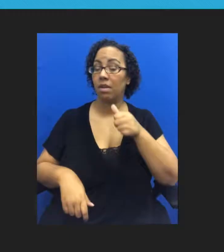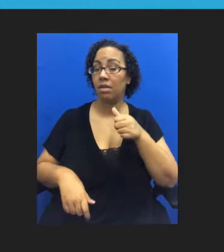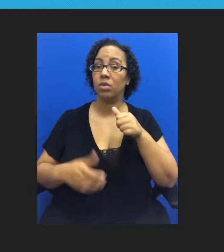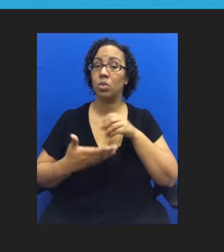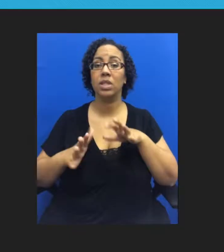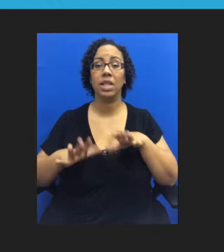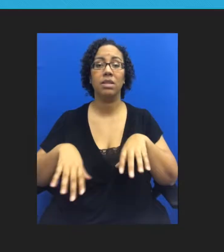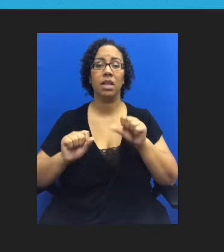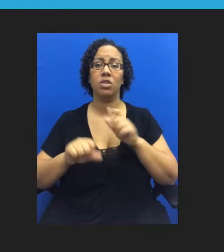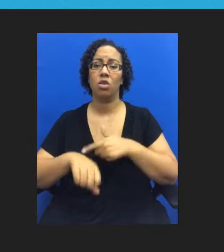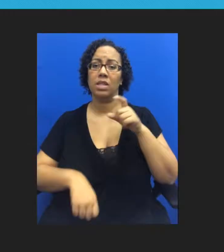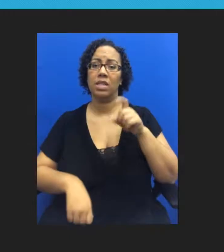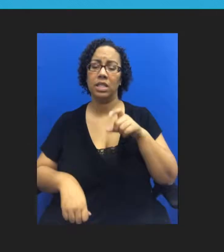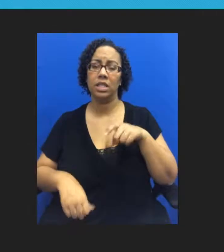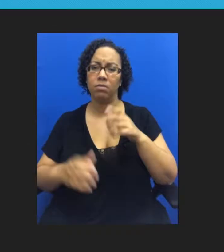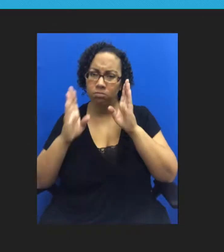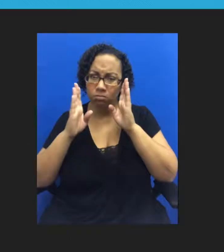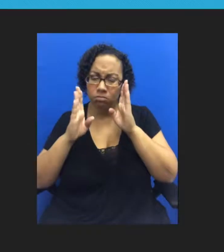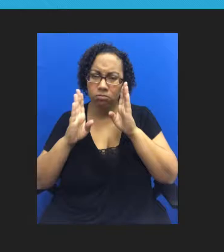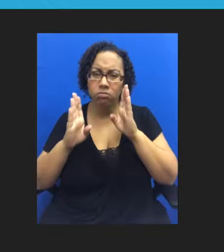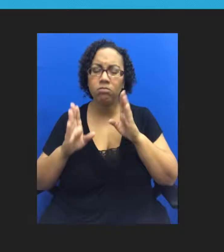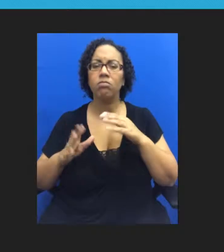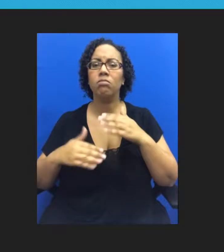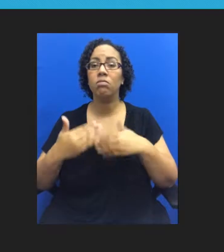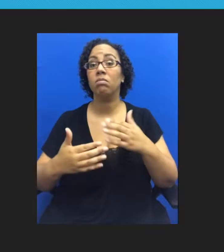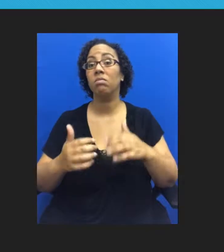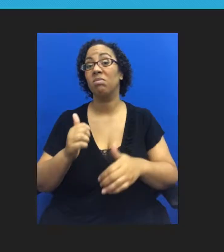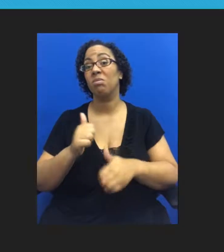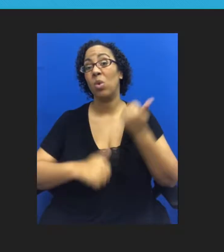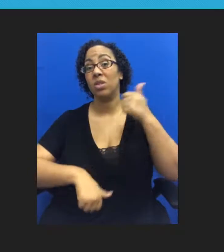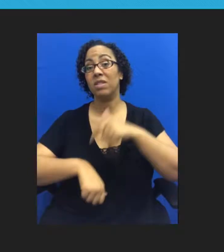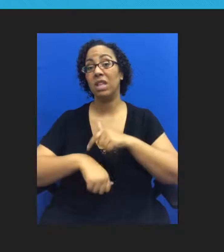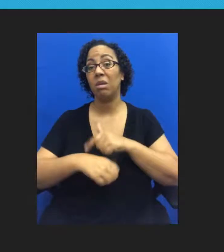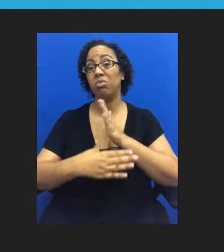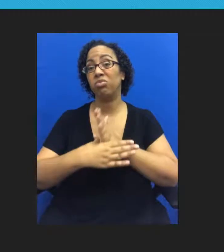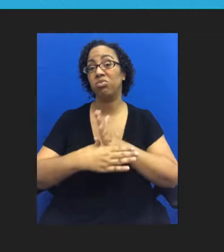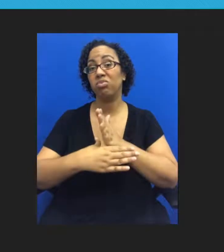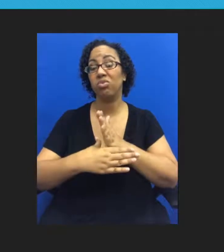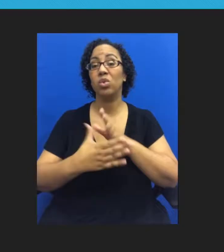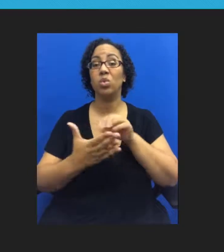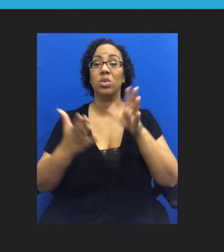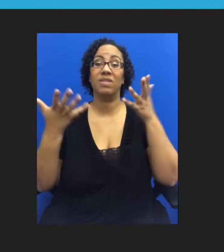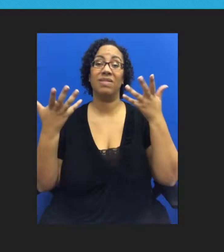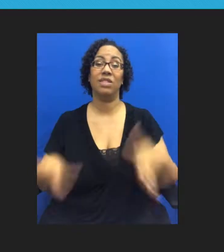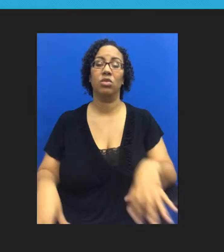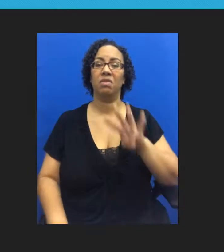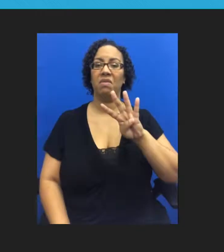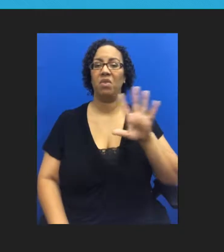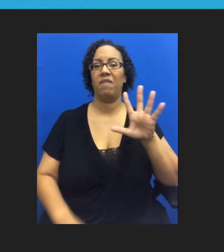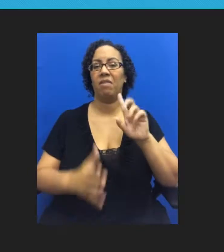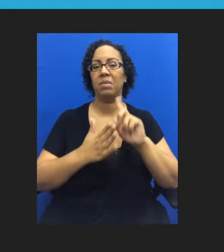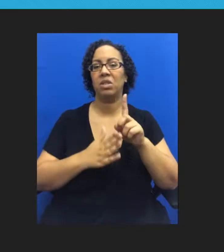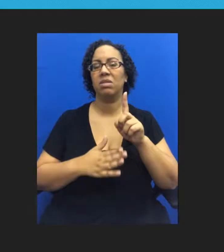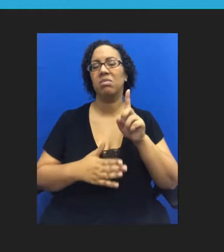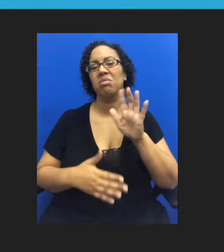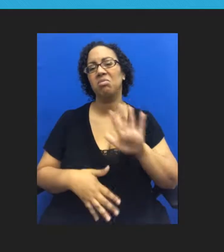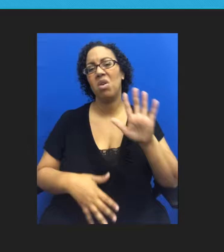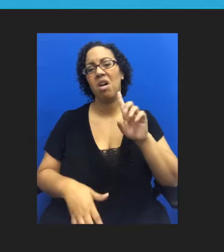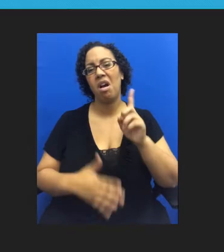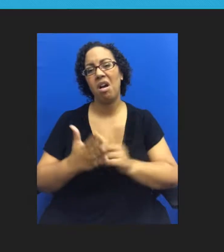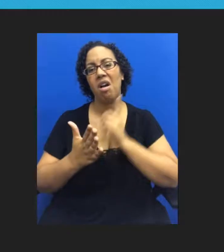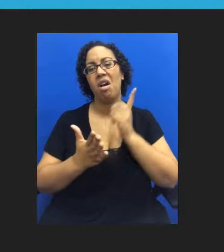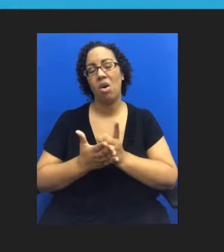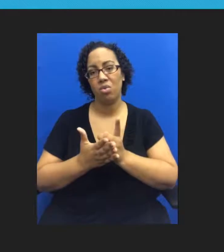relatively short, even though it is an untimed test. Students are able to take as long as they need to be able to focus.